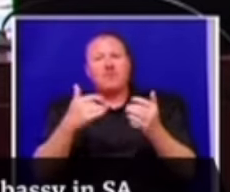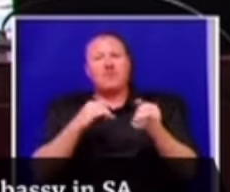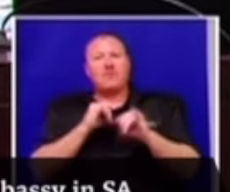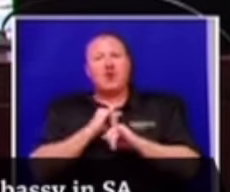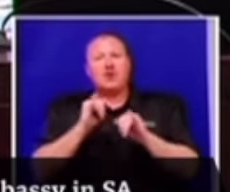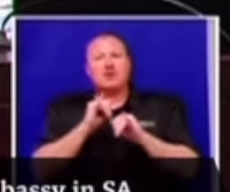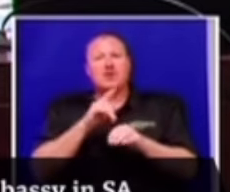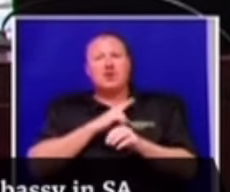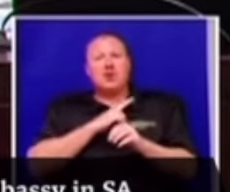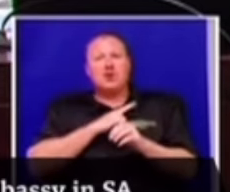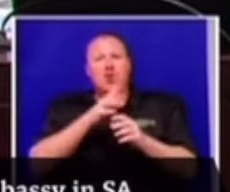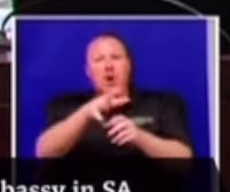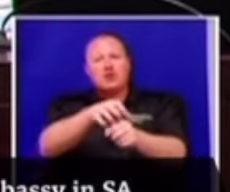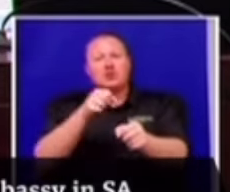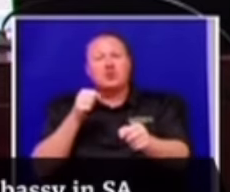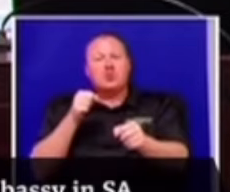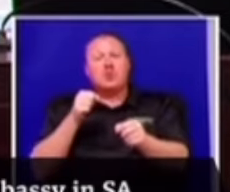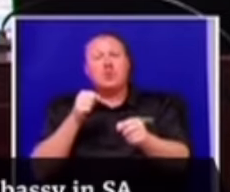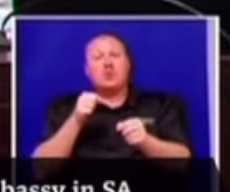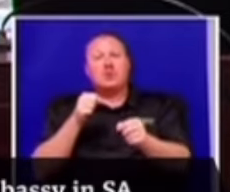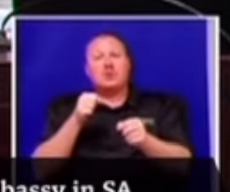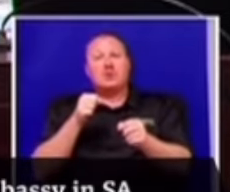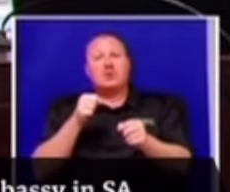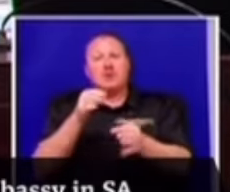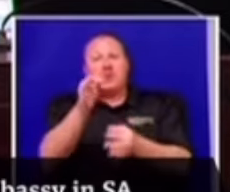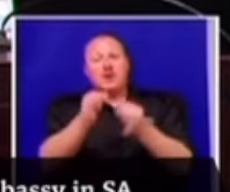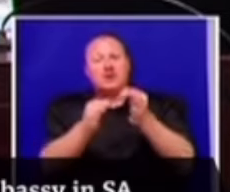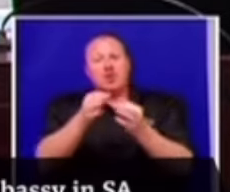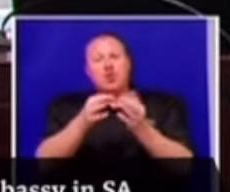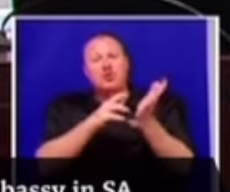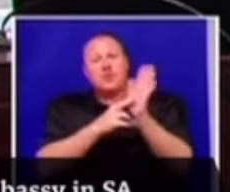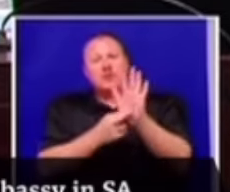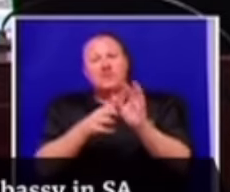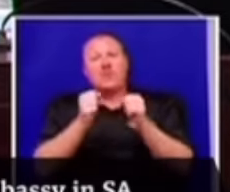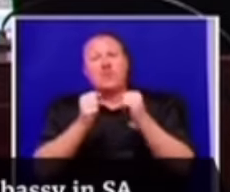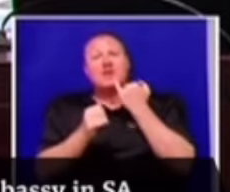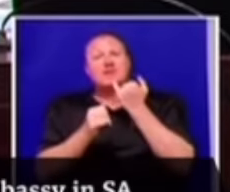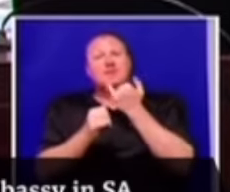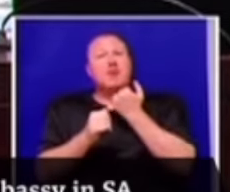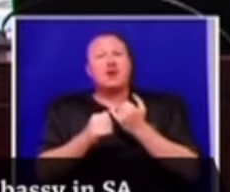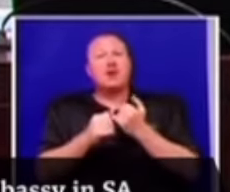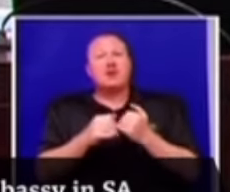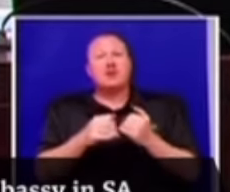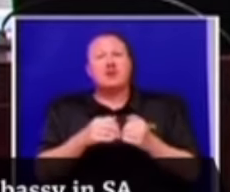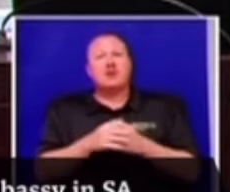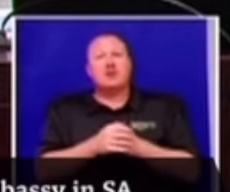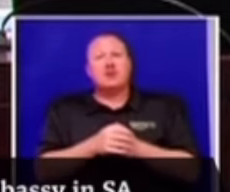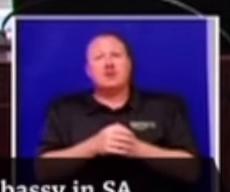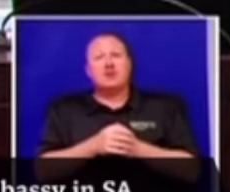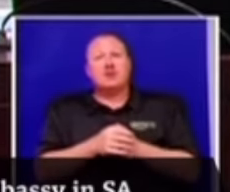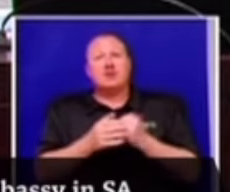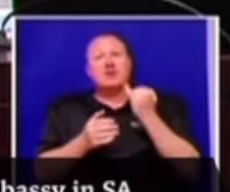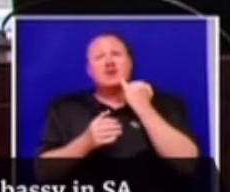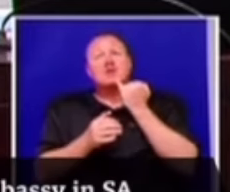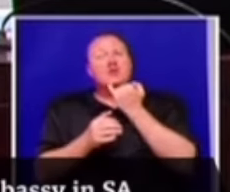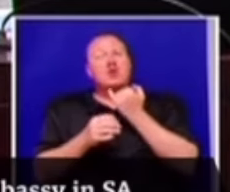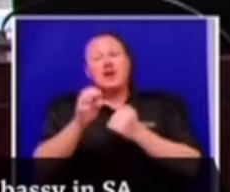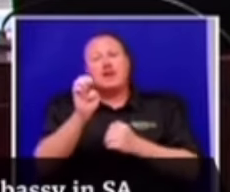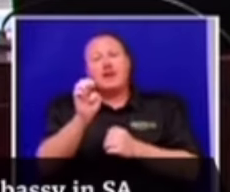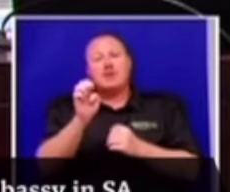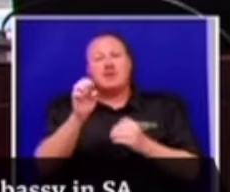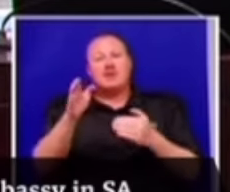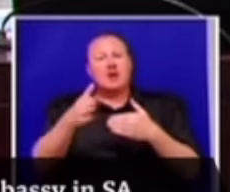withdrawing diplomatic representation from israel and expelling or demarching the israeli embassy